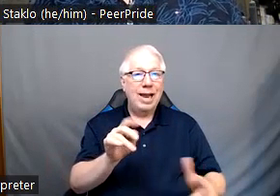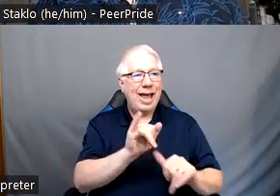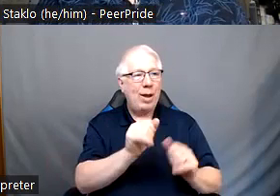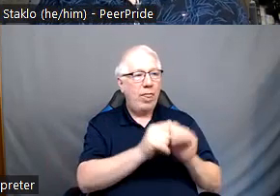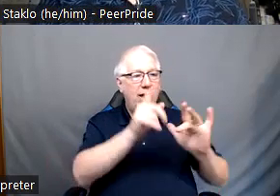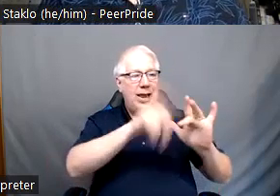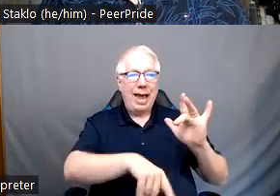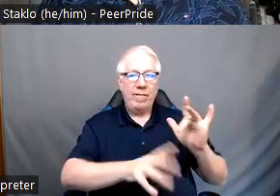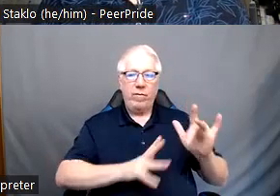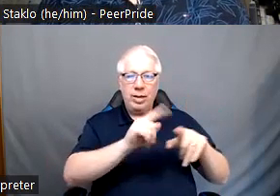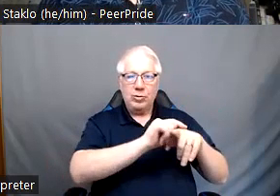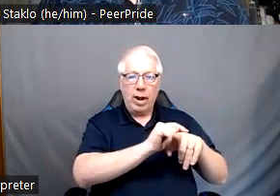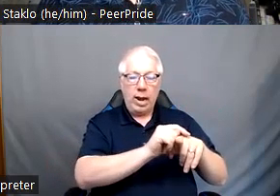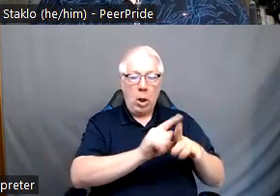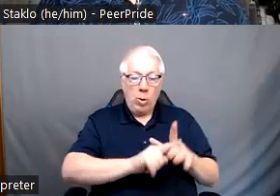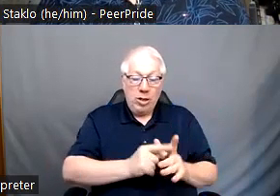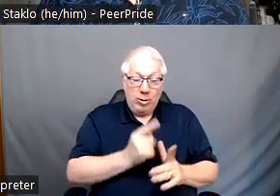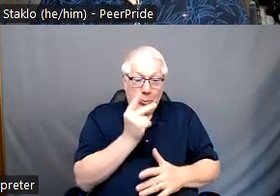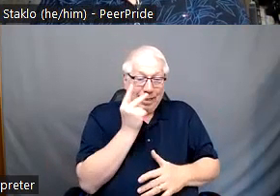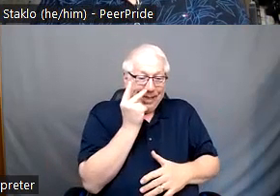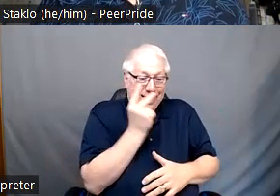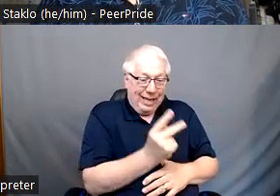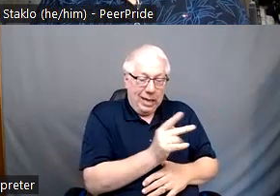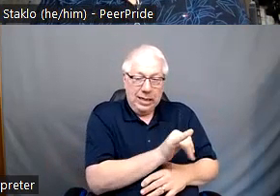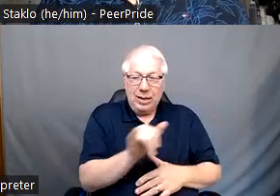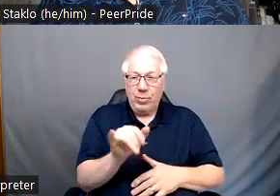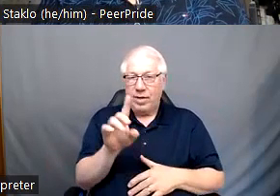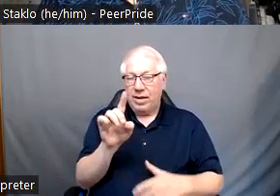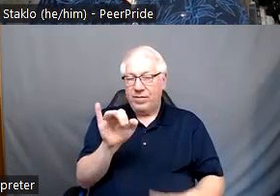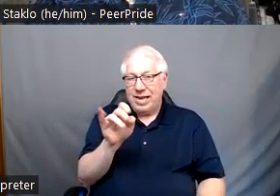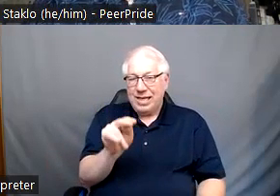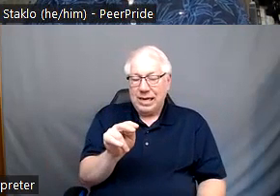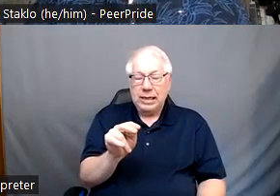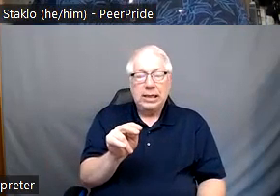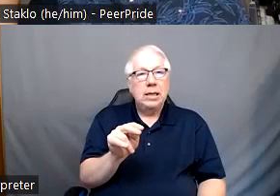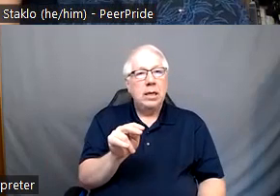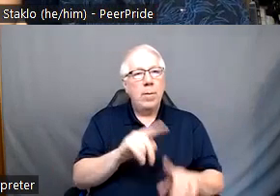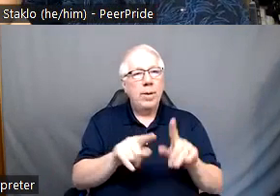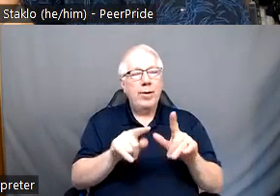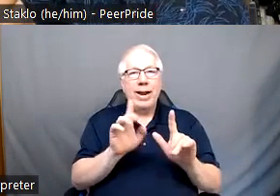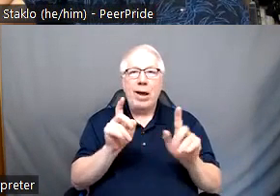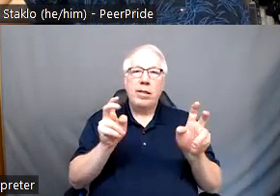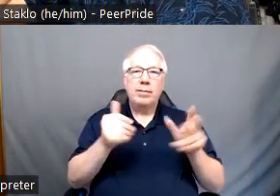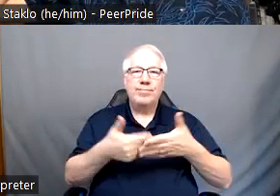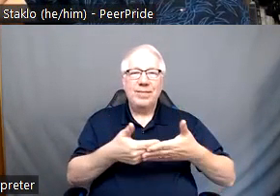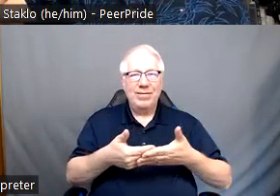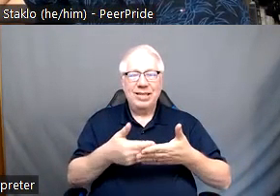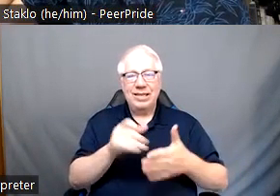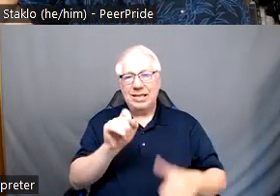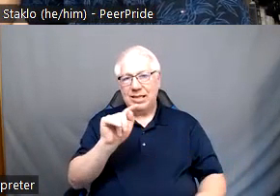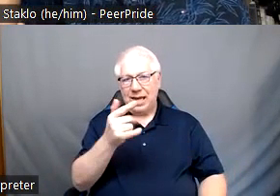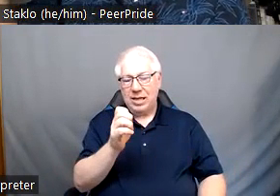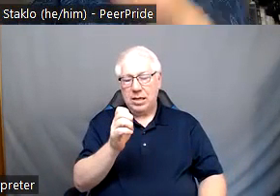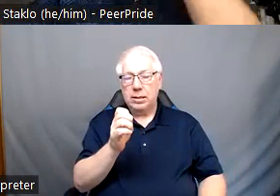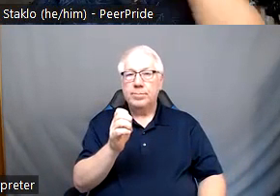kind of starting to see the beginnings of it in medical education, but it's kind of at its infancy. So I would say on